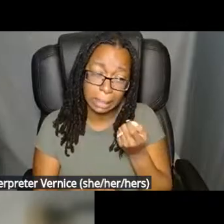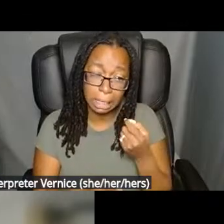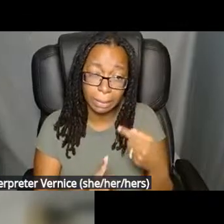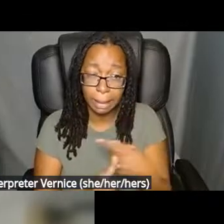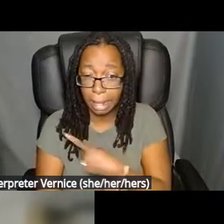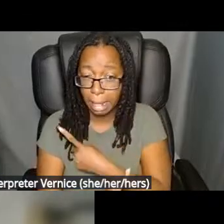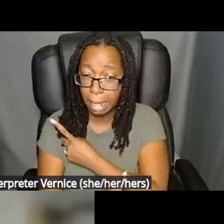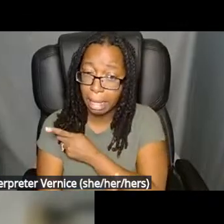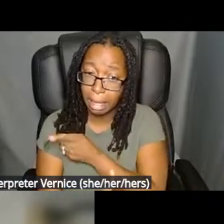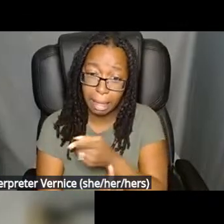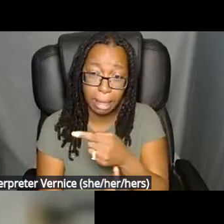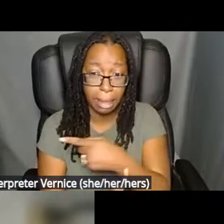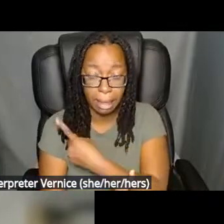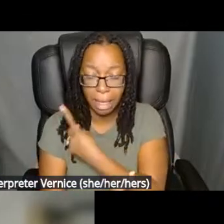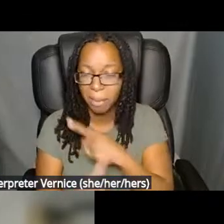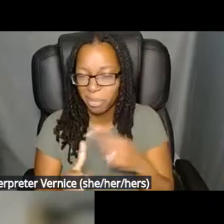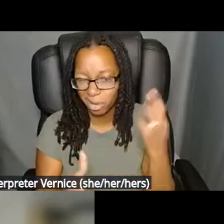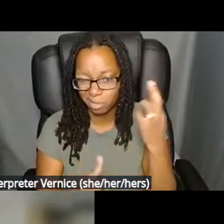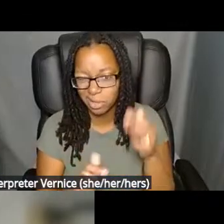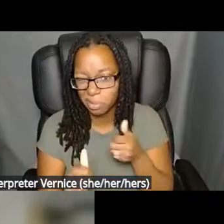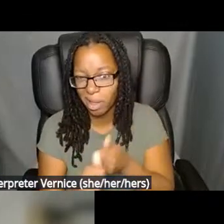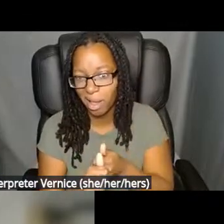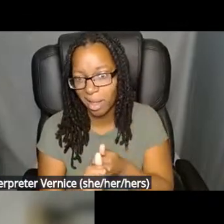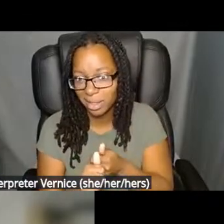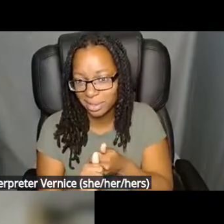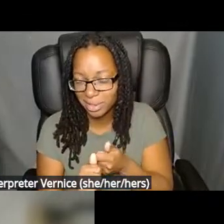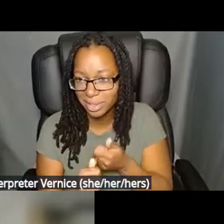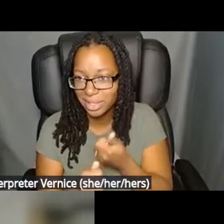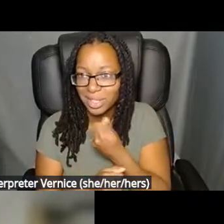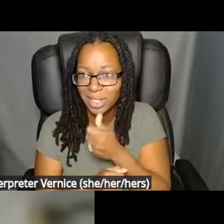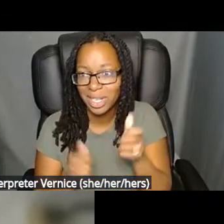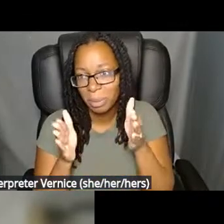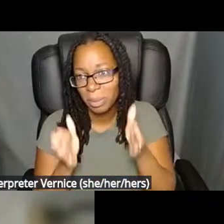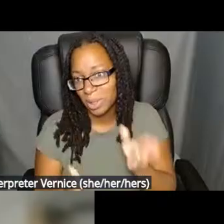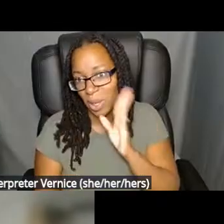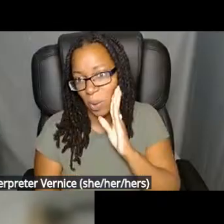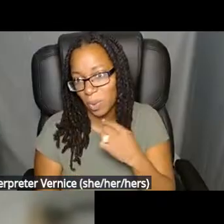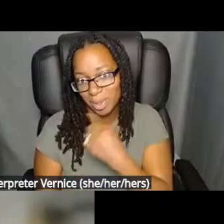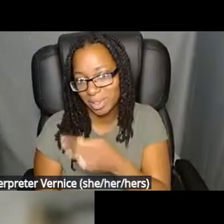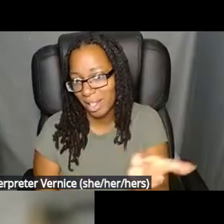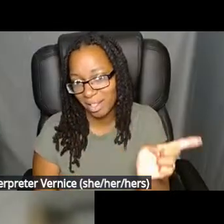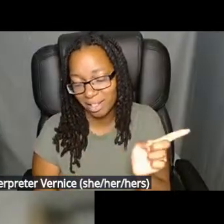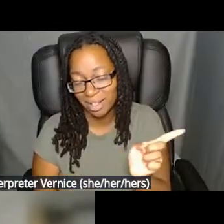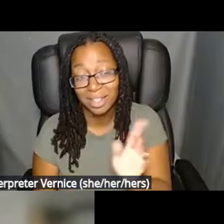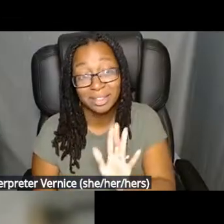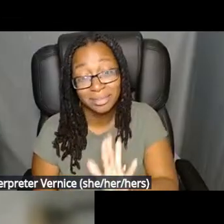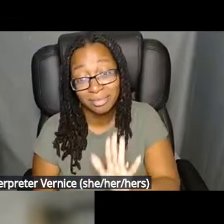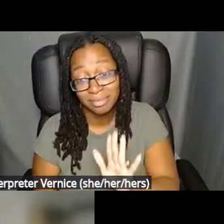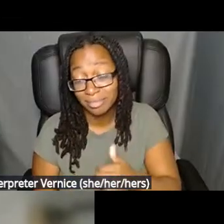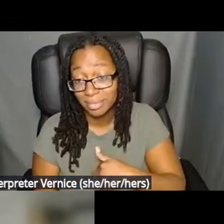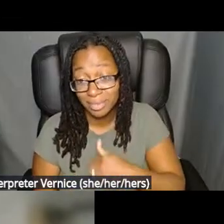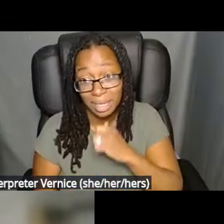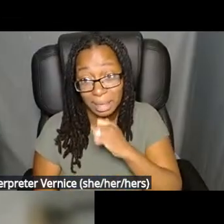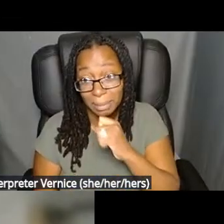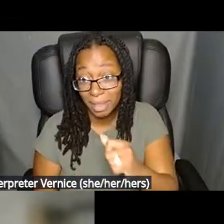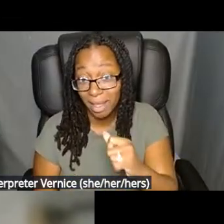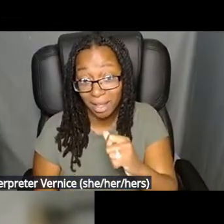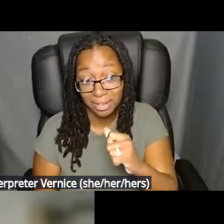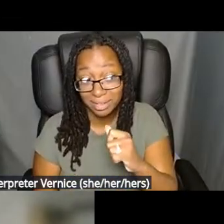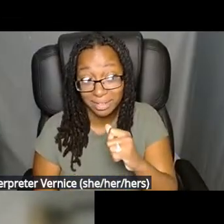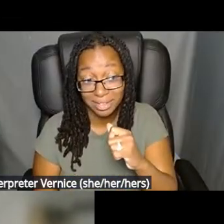that follows that, and that is all I can say for kind of anyone. Because, and I'm not gonna lie, education was